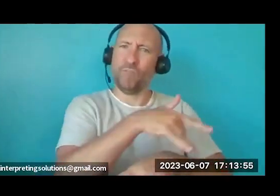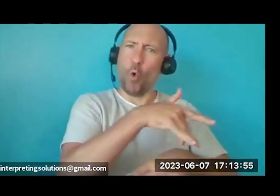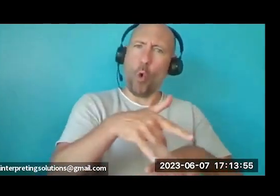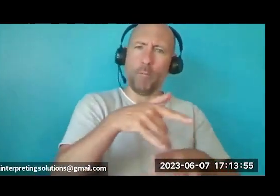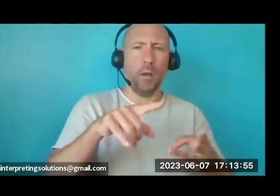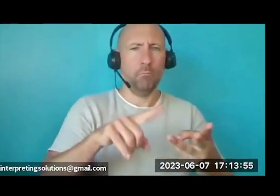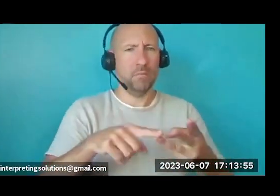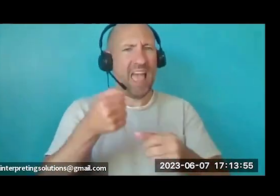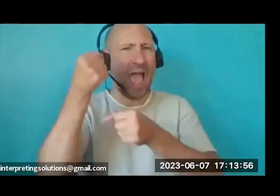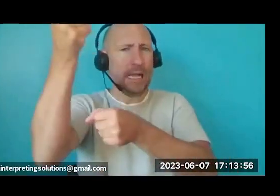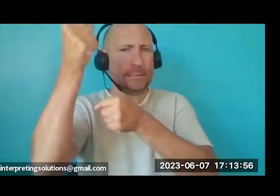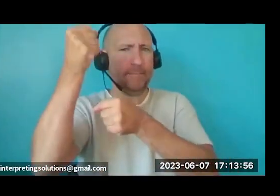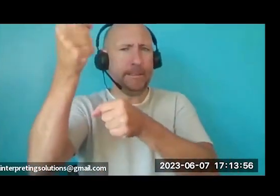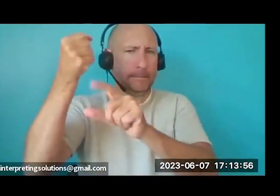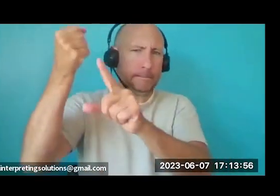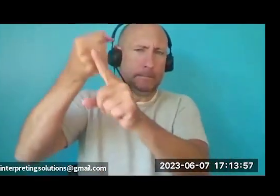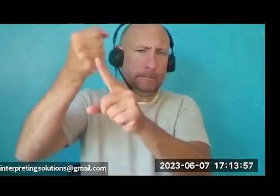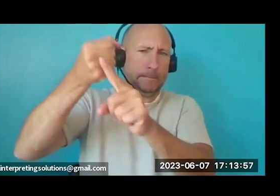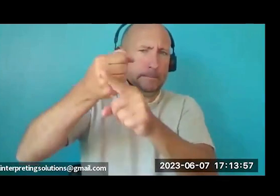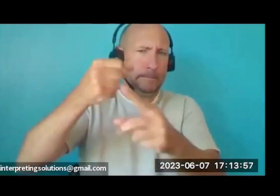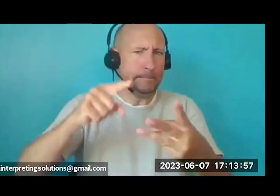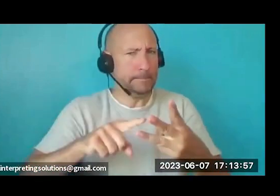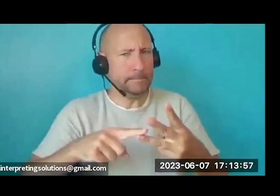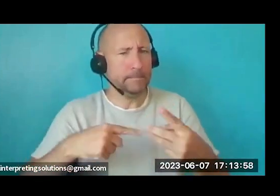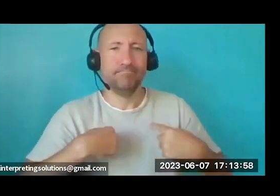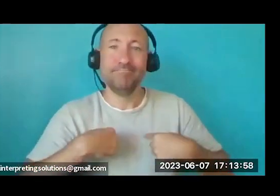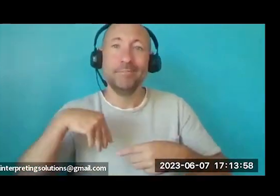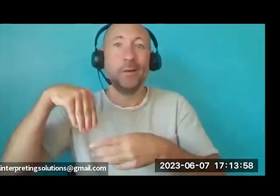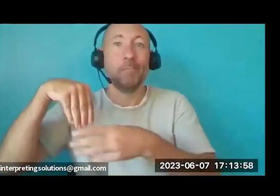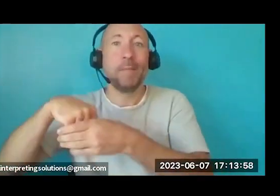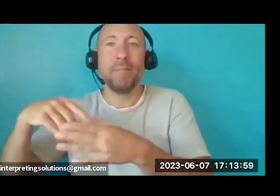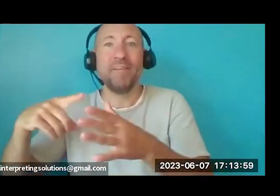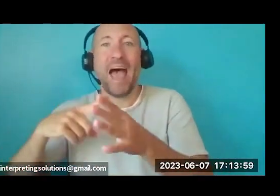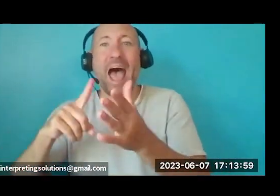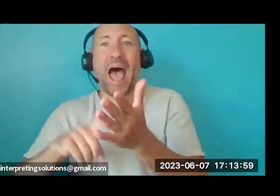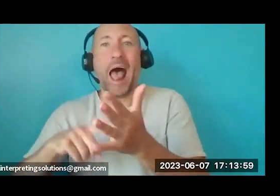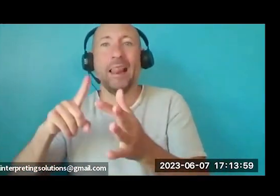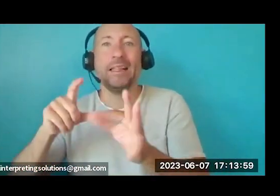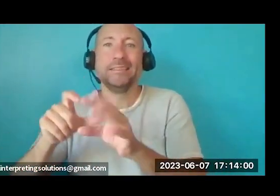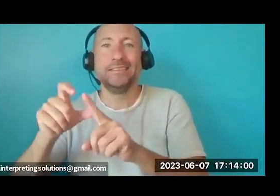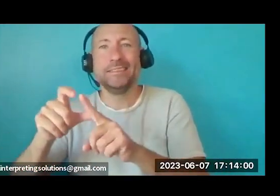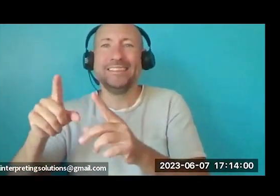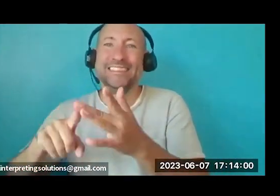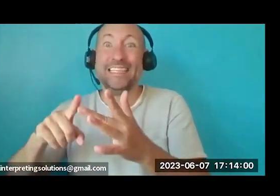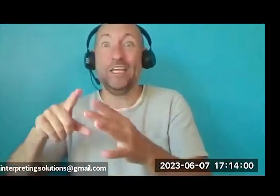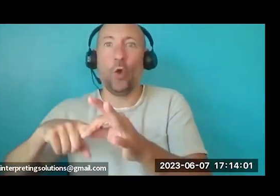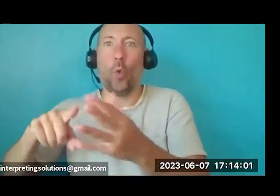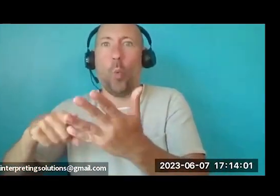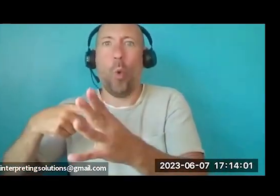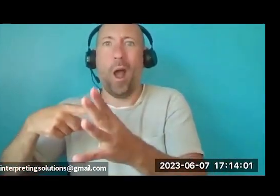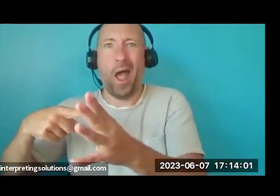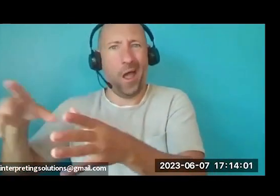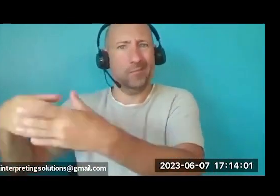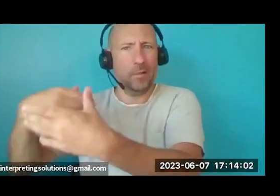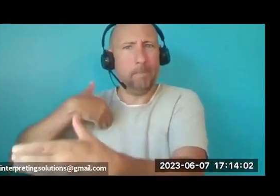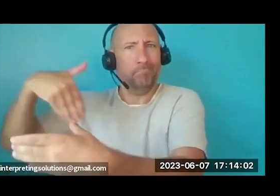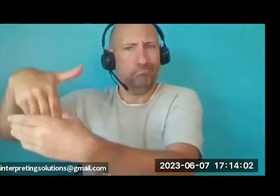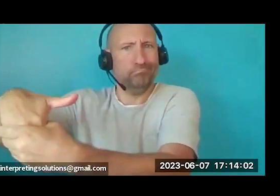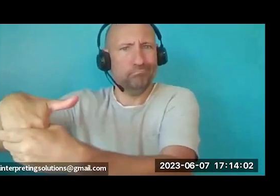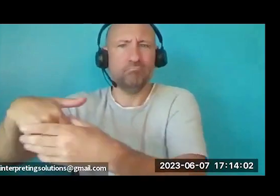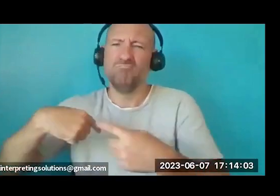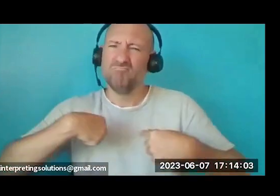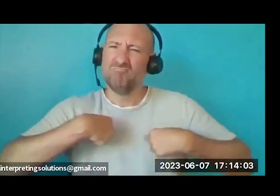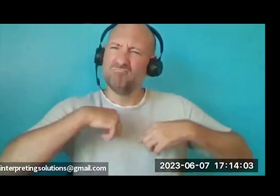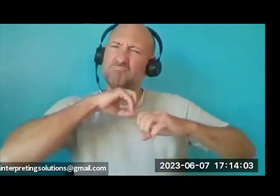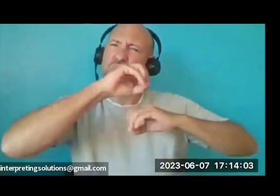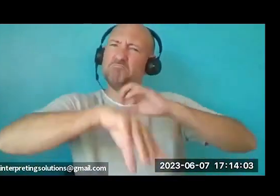activist. And I'm a member of Altiqua Artist. I'm making this video with the aim of